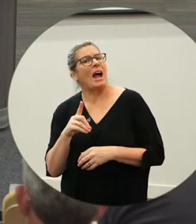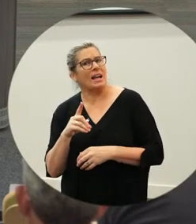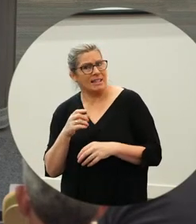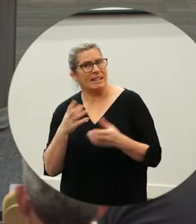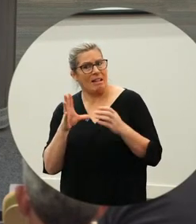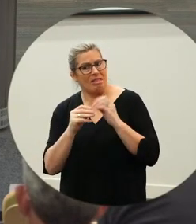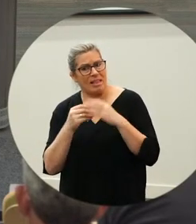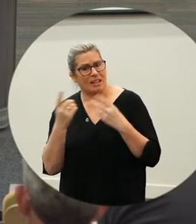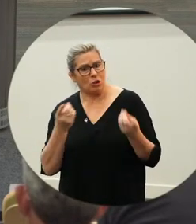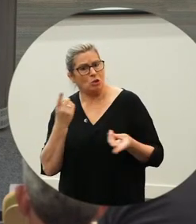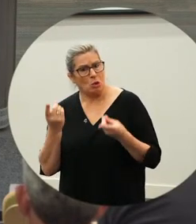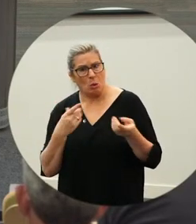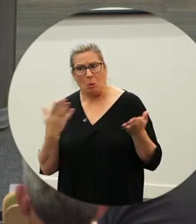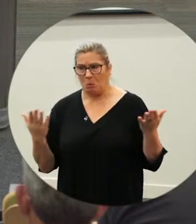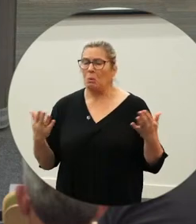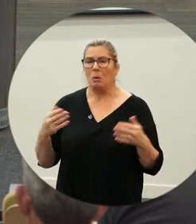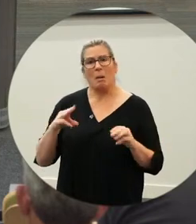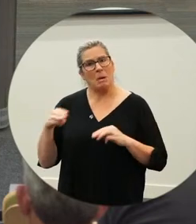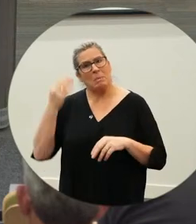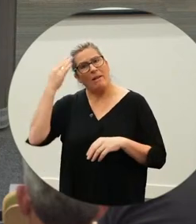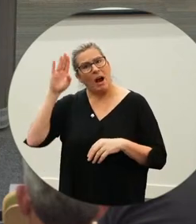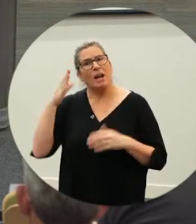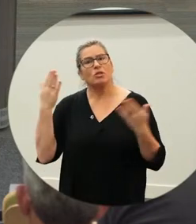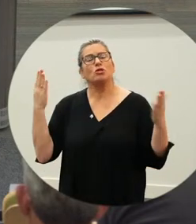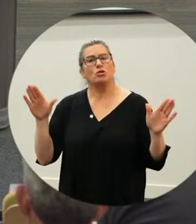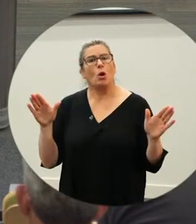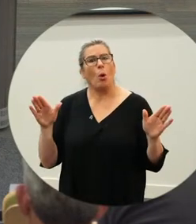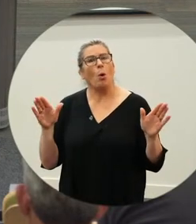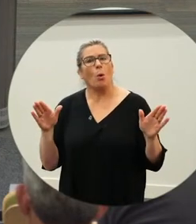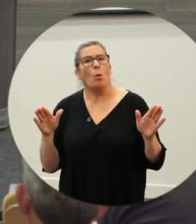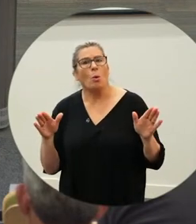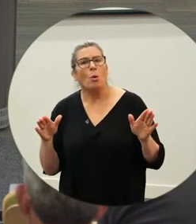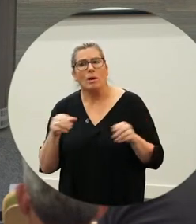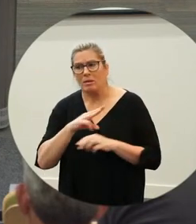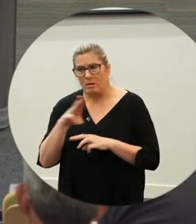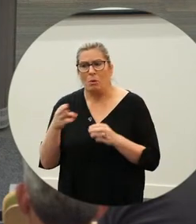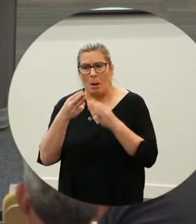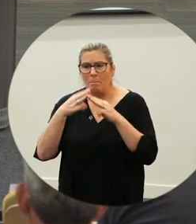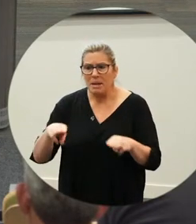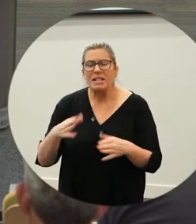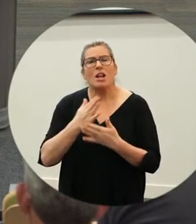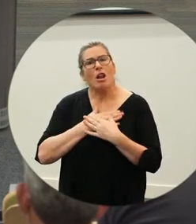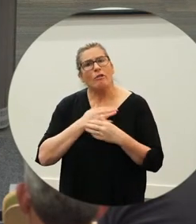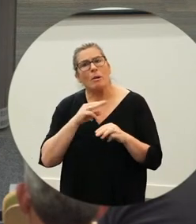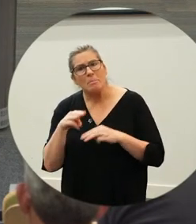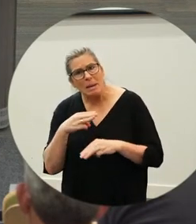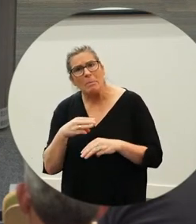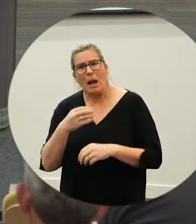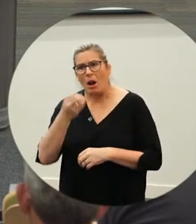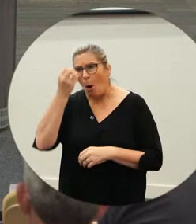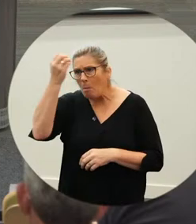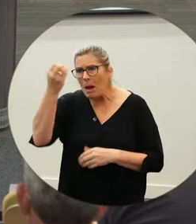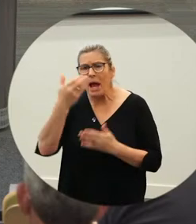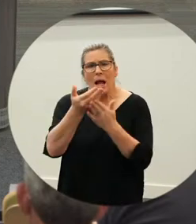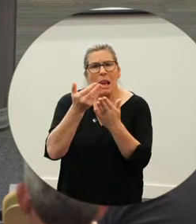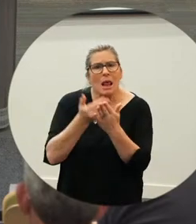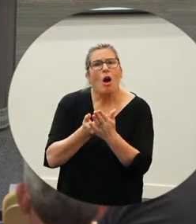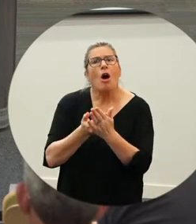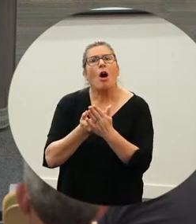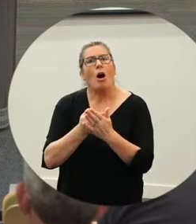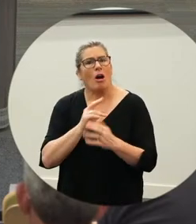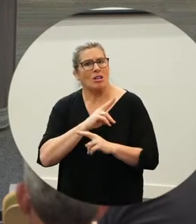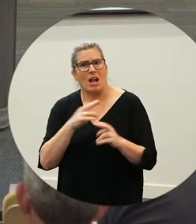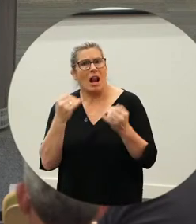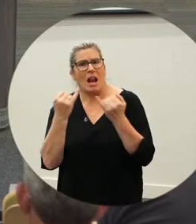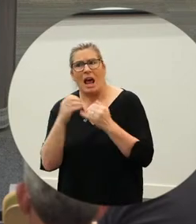the people of Ireland could now show that they were, by nature, they were a peace-loving people, a law-abiding people, that they weren't, as they were being